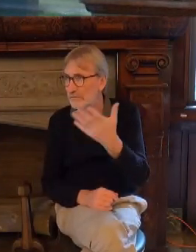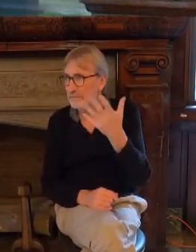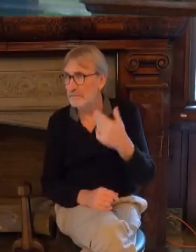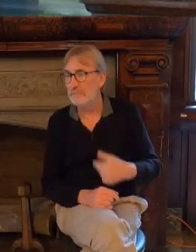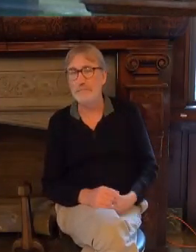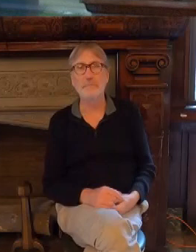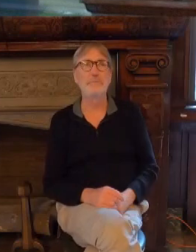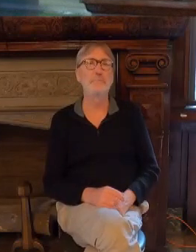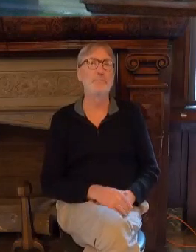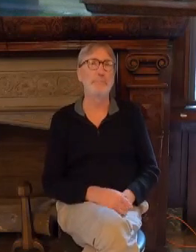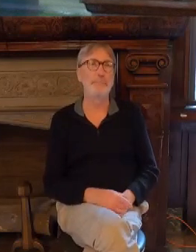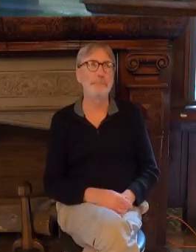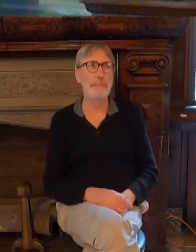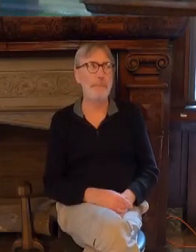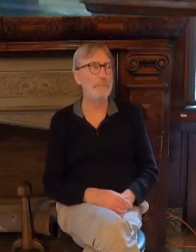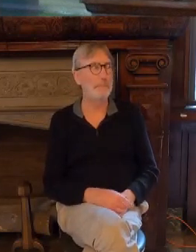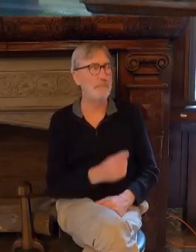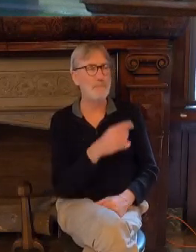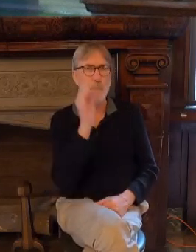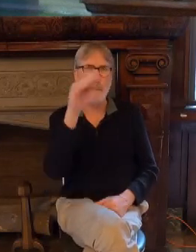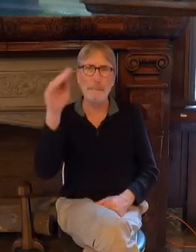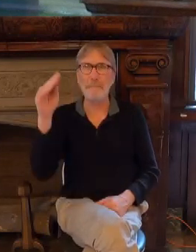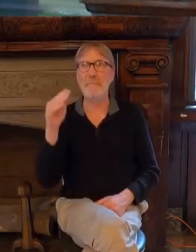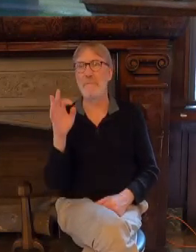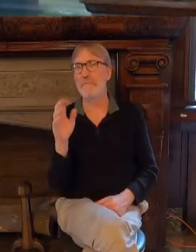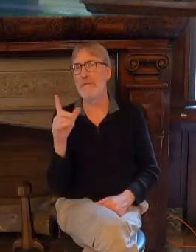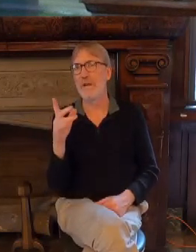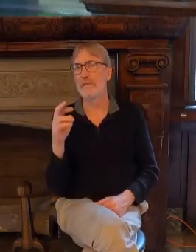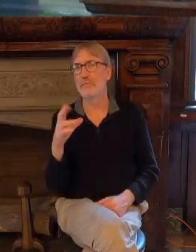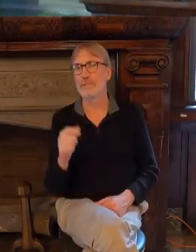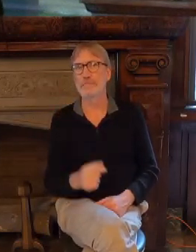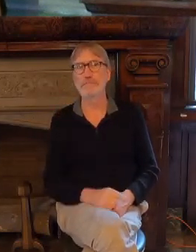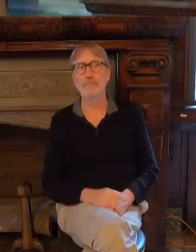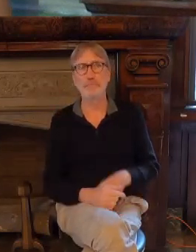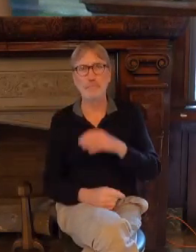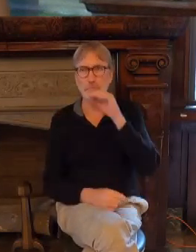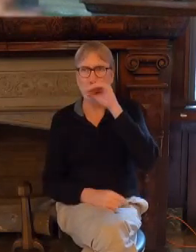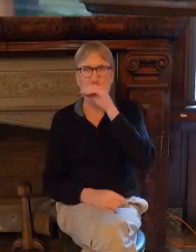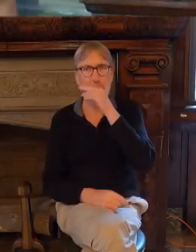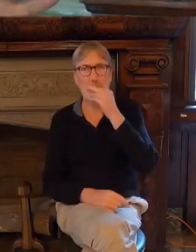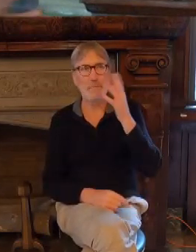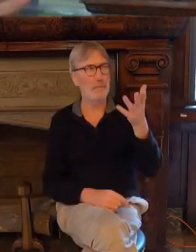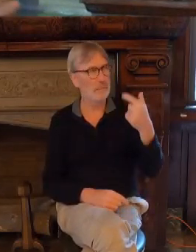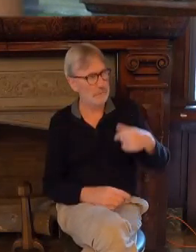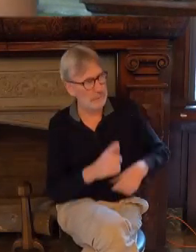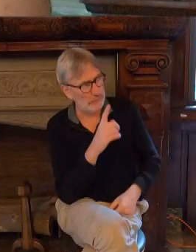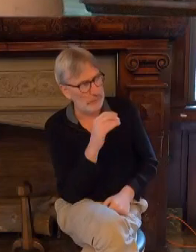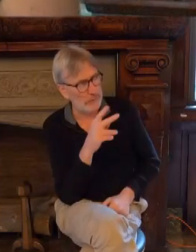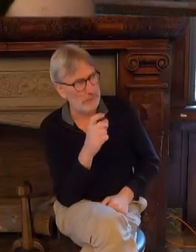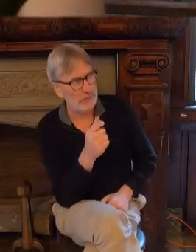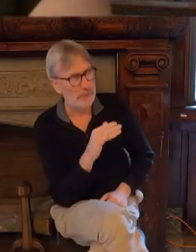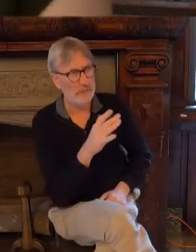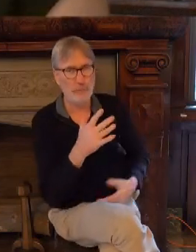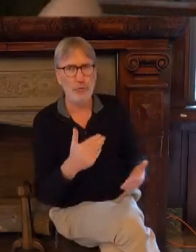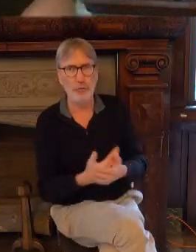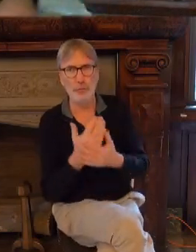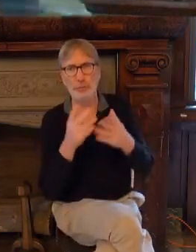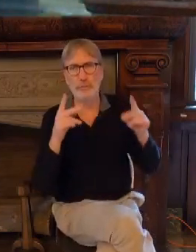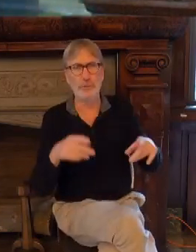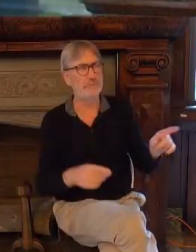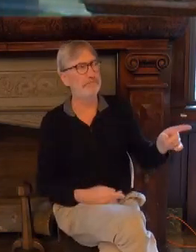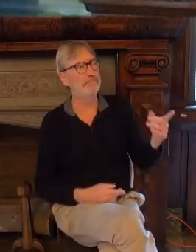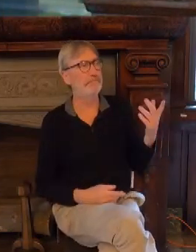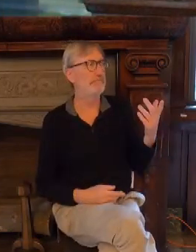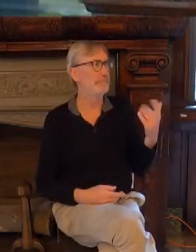door? I know they were out last week flyering about this one. But just so you all know, Lindsay has just joined the team and she has